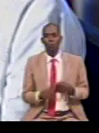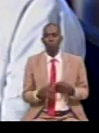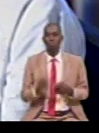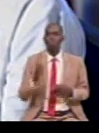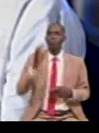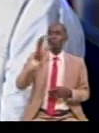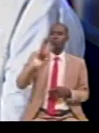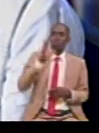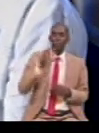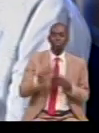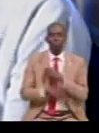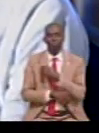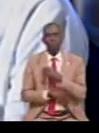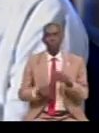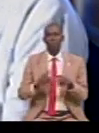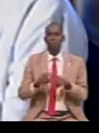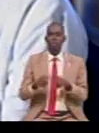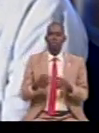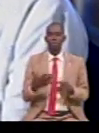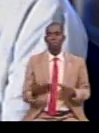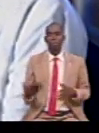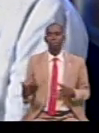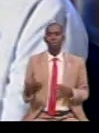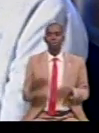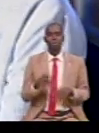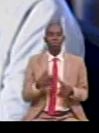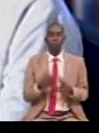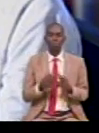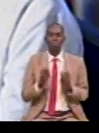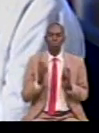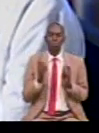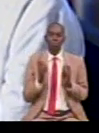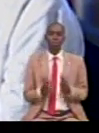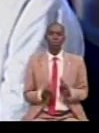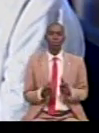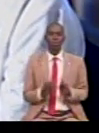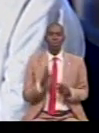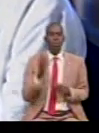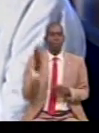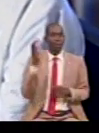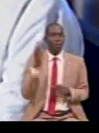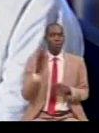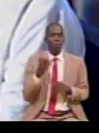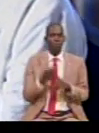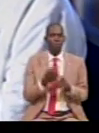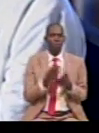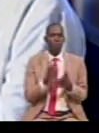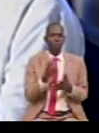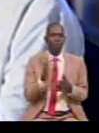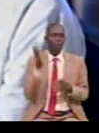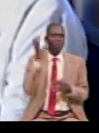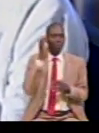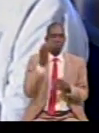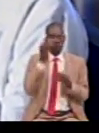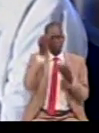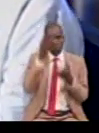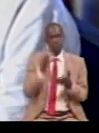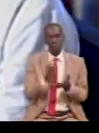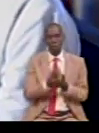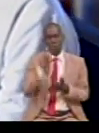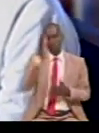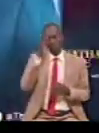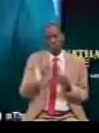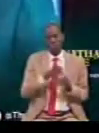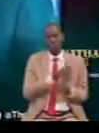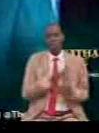things. All of a sudden, from the blues, I had the information that our daddy in the Lord, Pastor W.F. KUMUYI, is coming